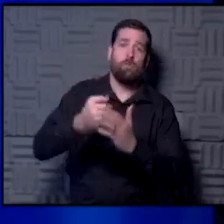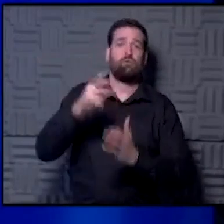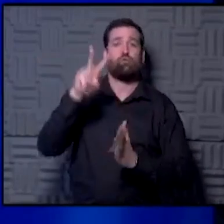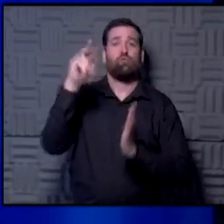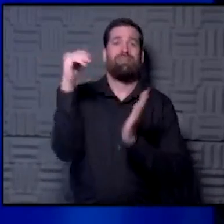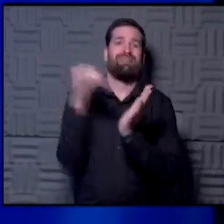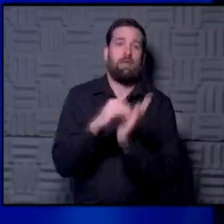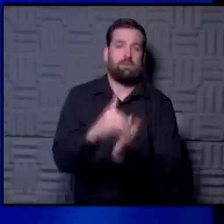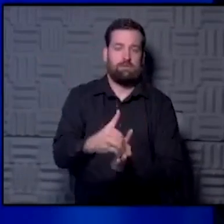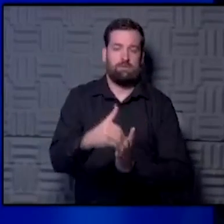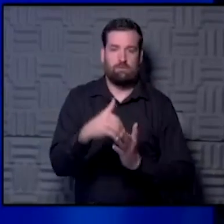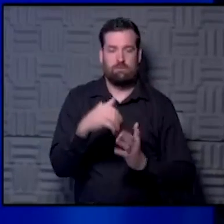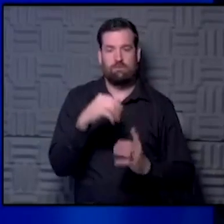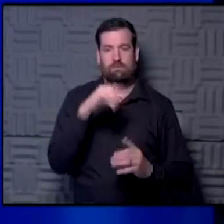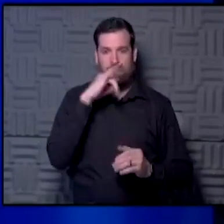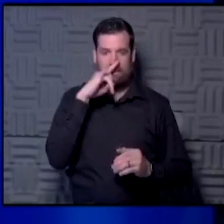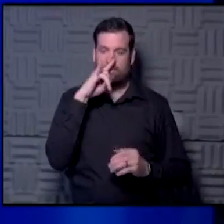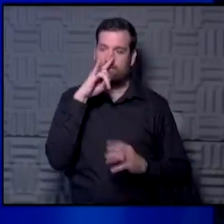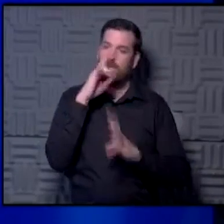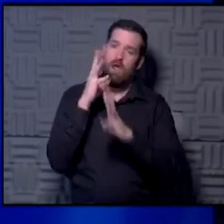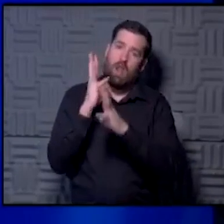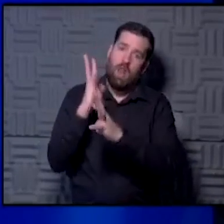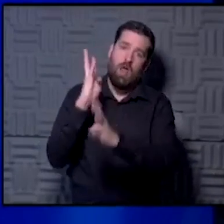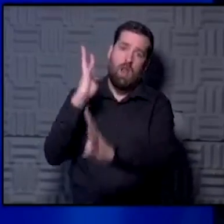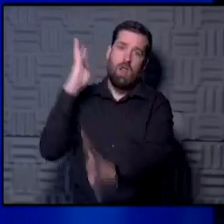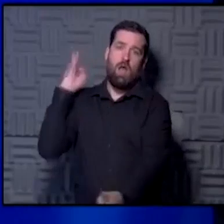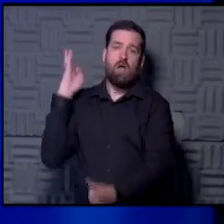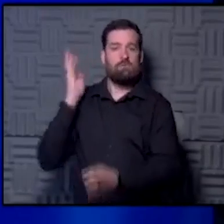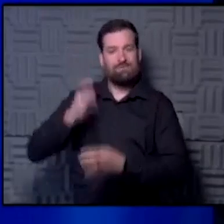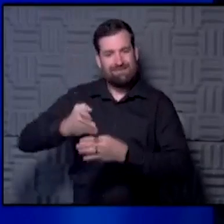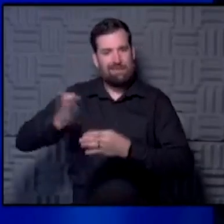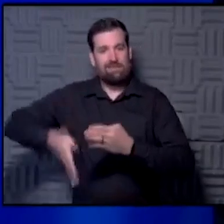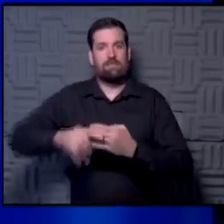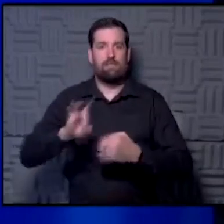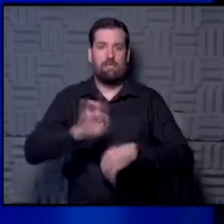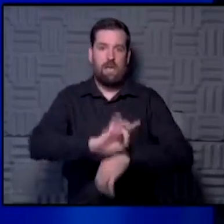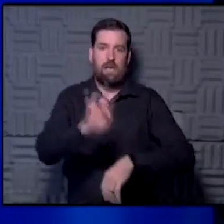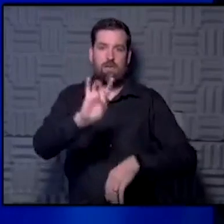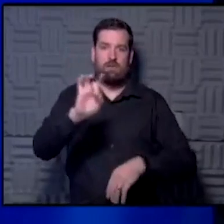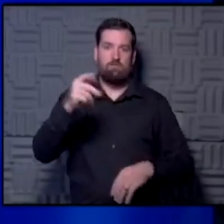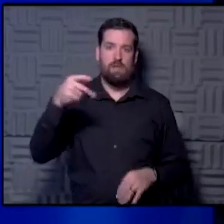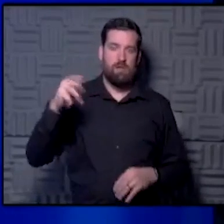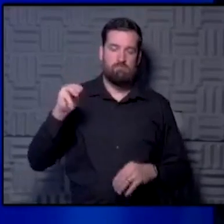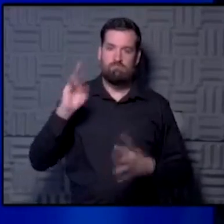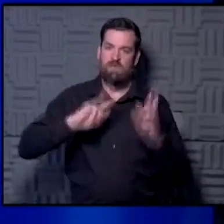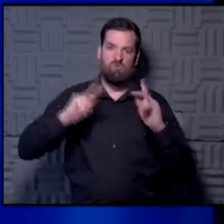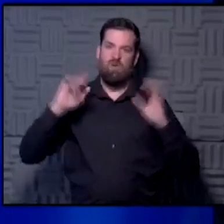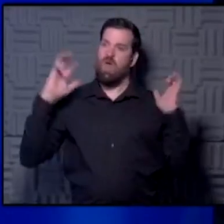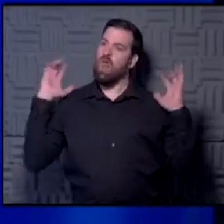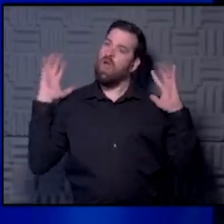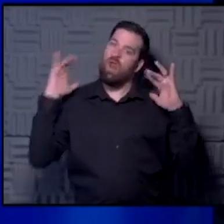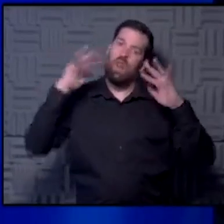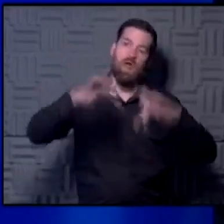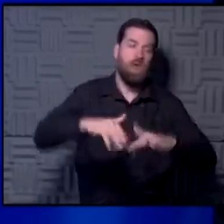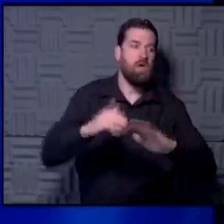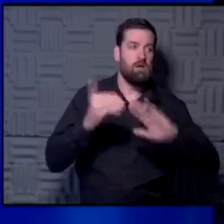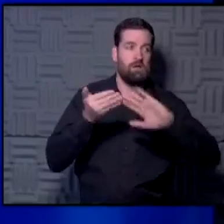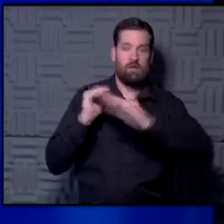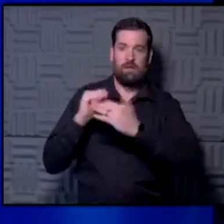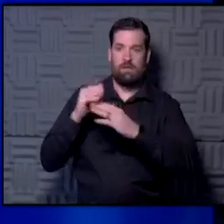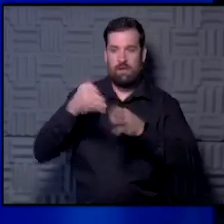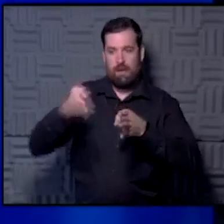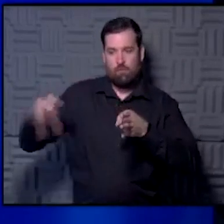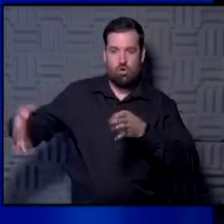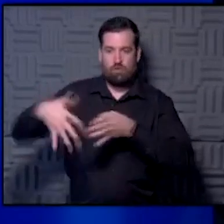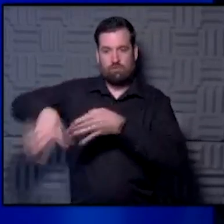Holy cow. It's a constant parade, which ends at 8 p.m. People come from all over. The neighborhood is planning to